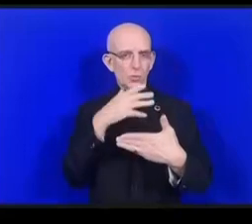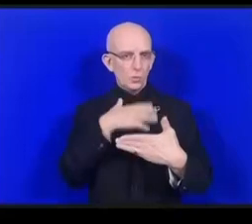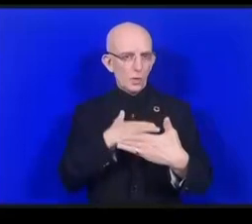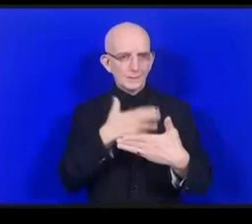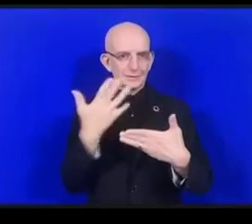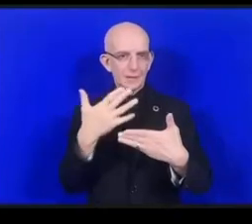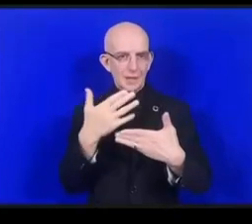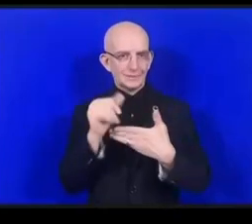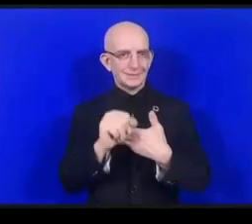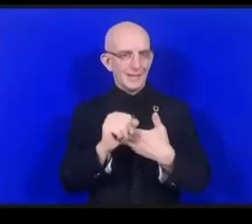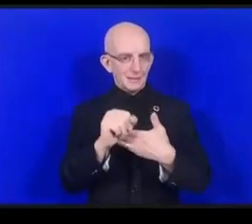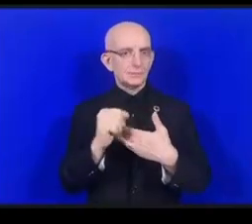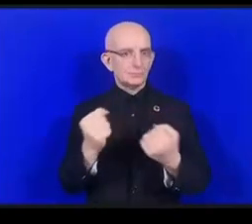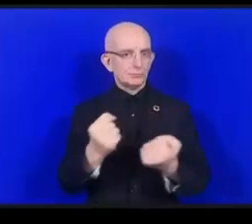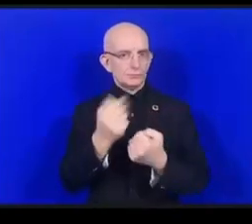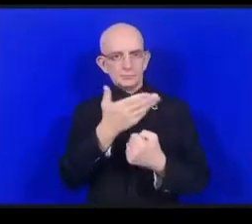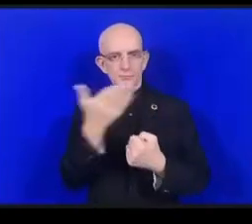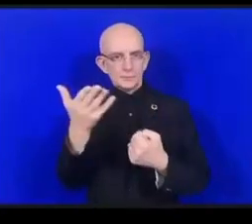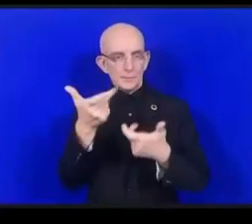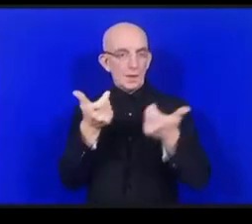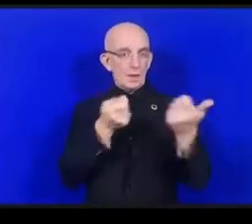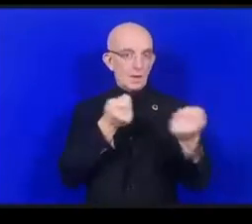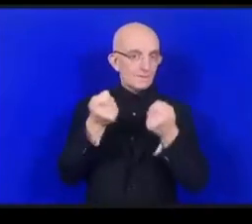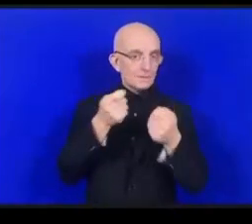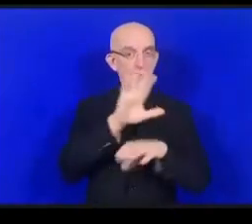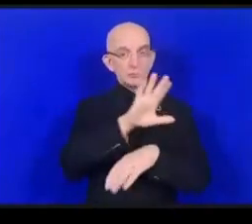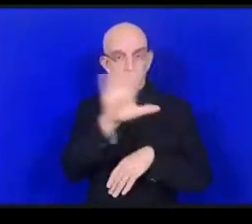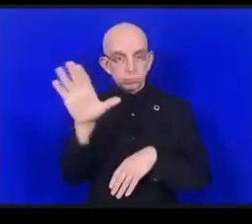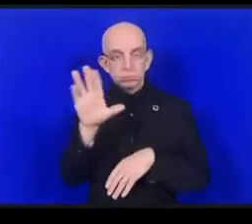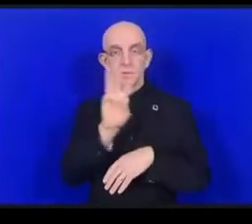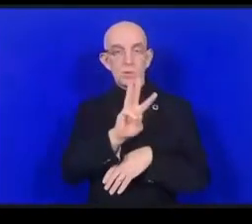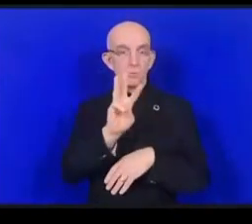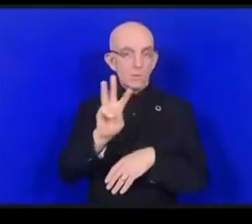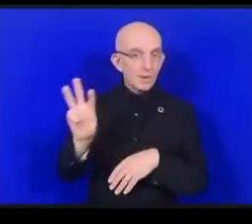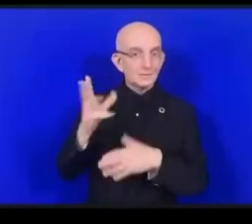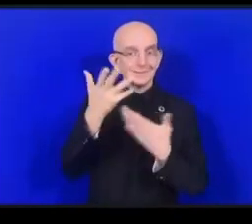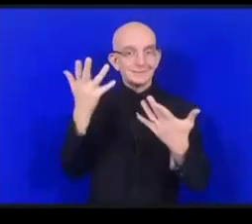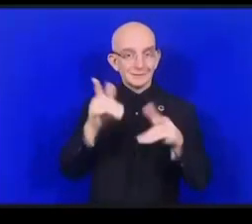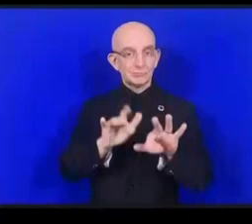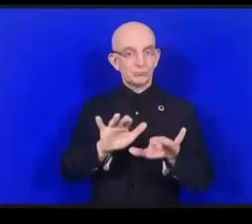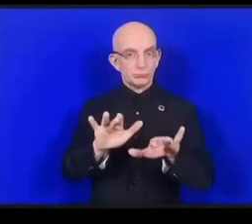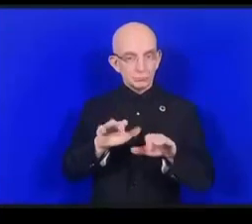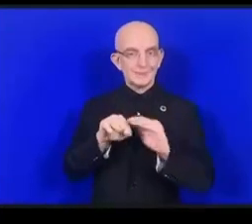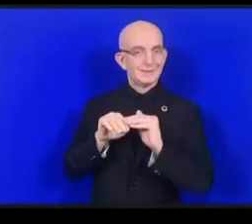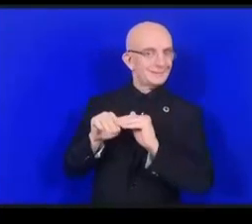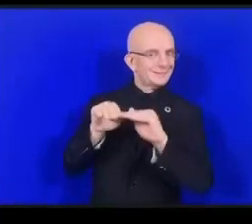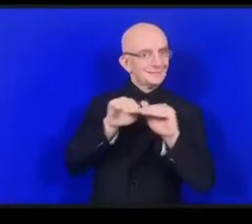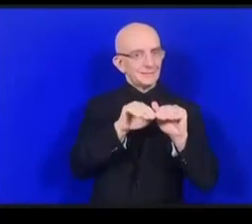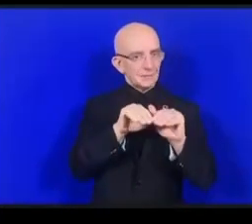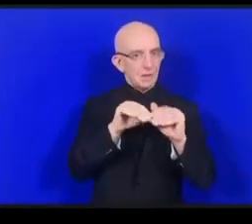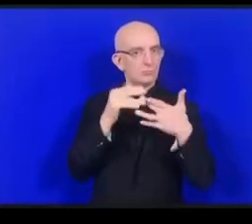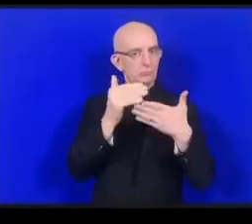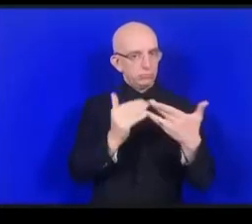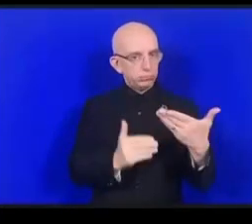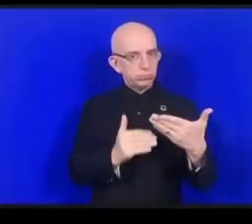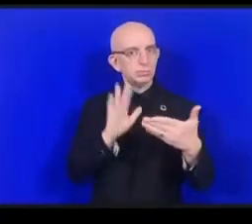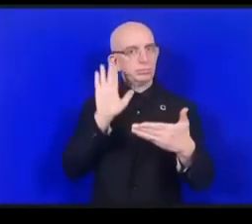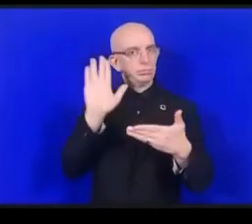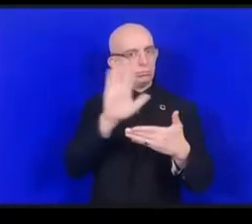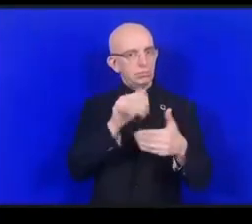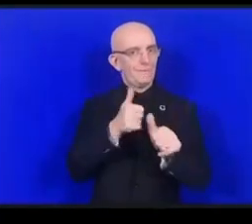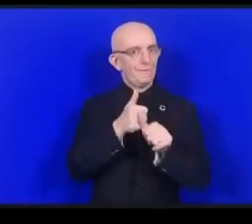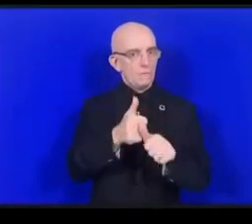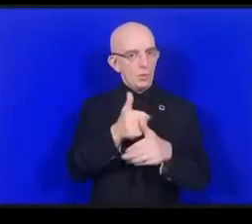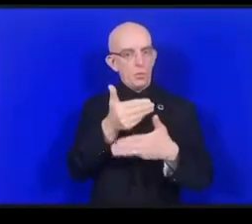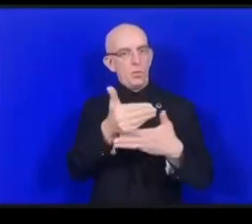websites to set the standard of behavior, not only the technical written standard, but the standard